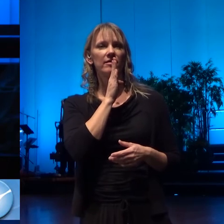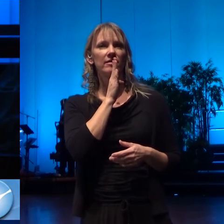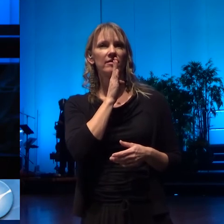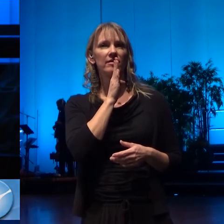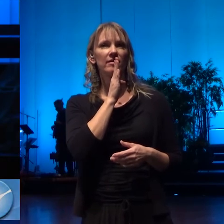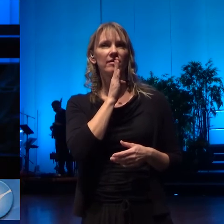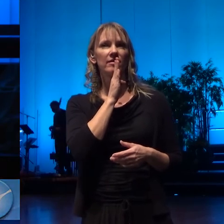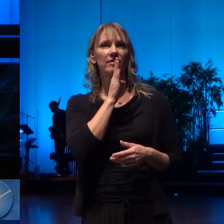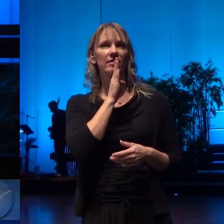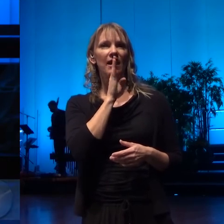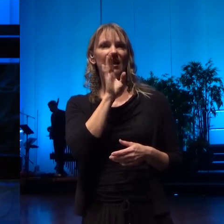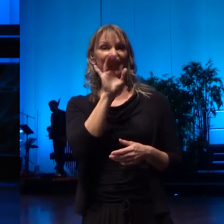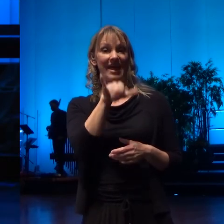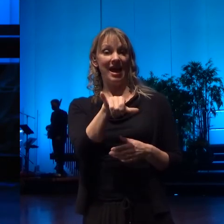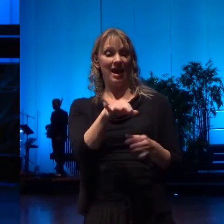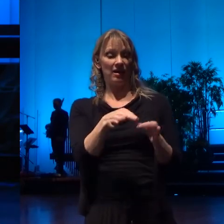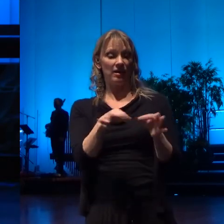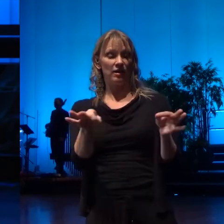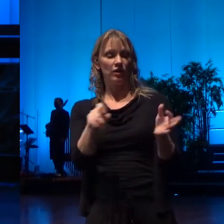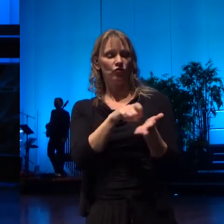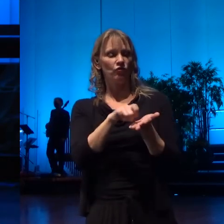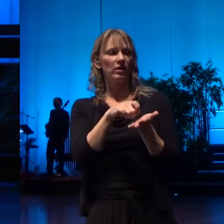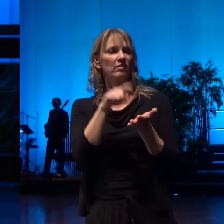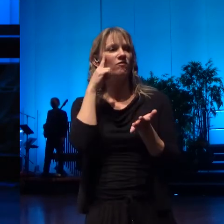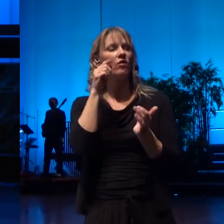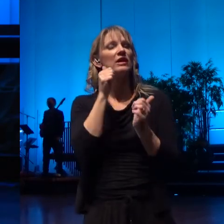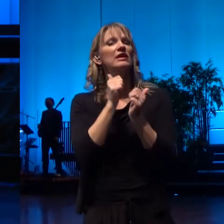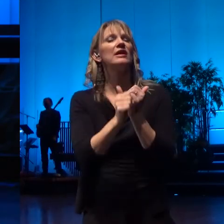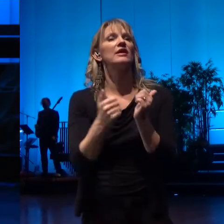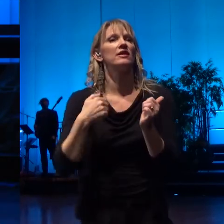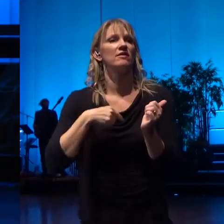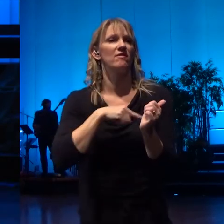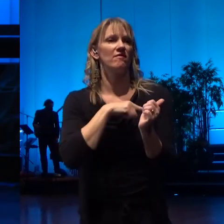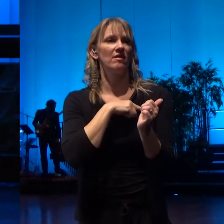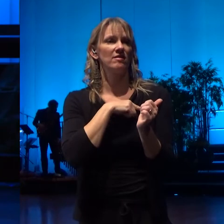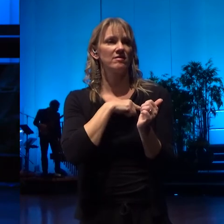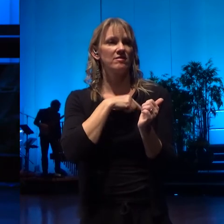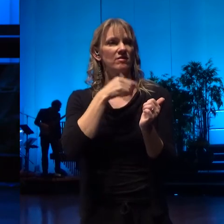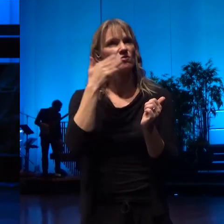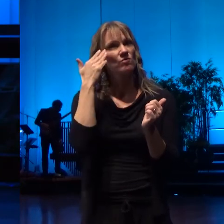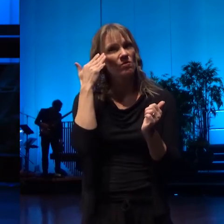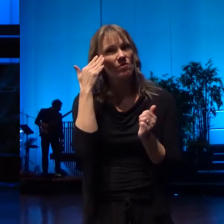That was written for each one of us, to realize that God